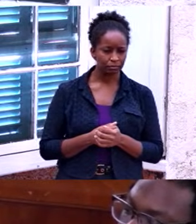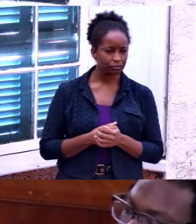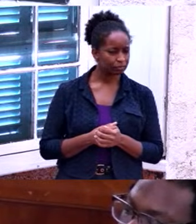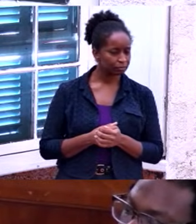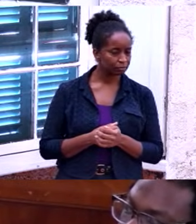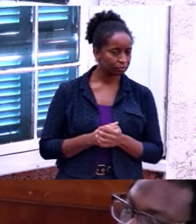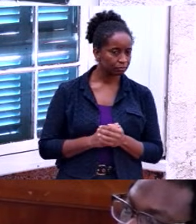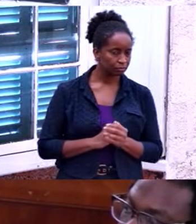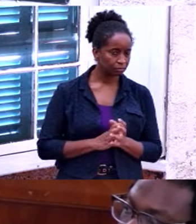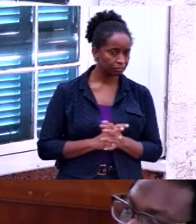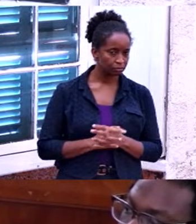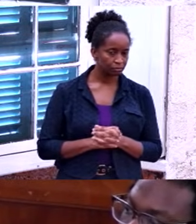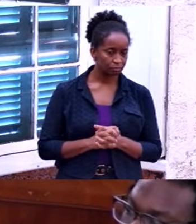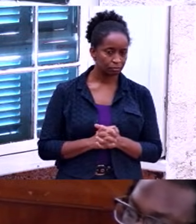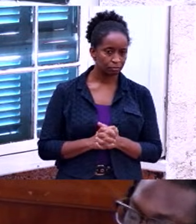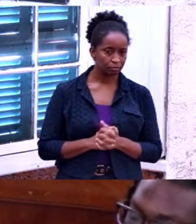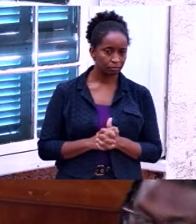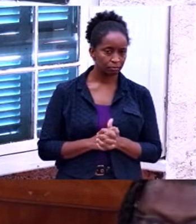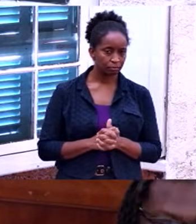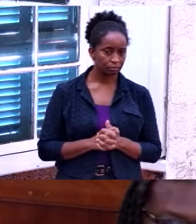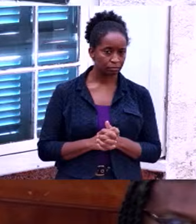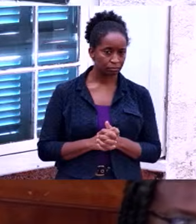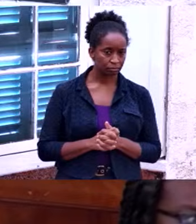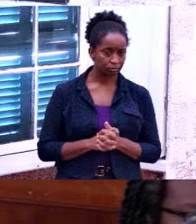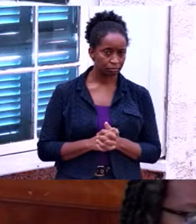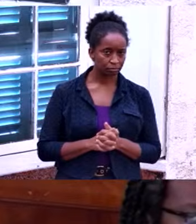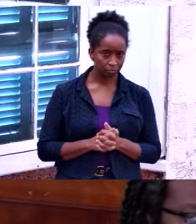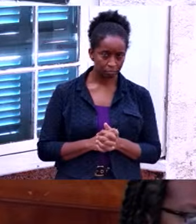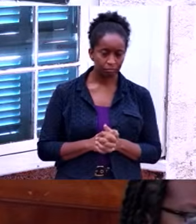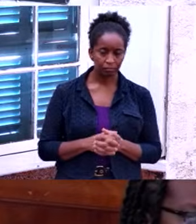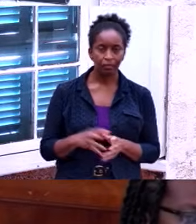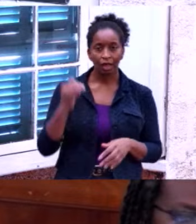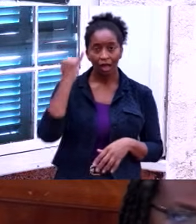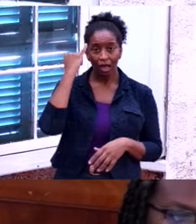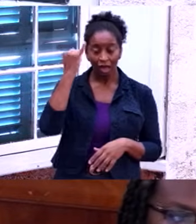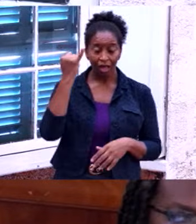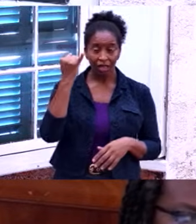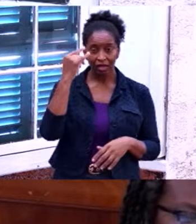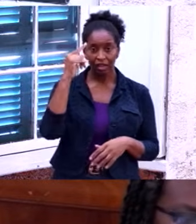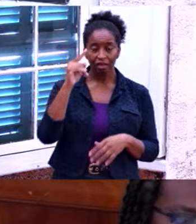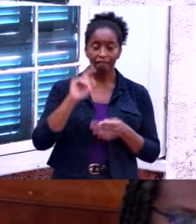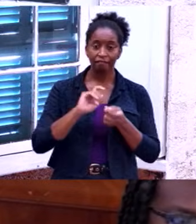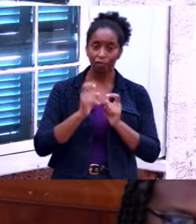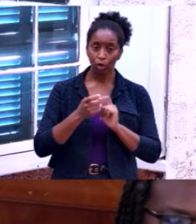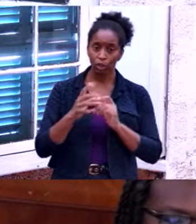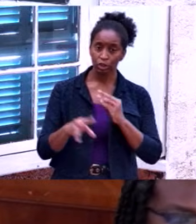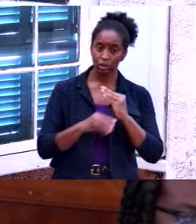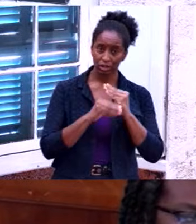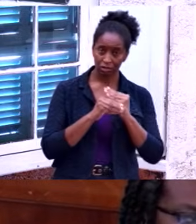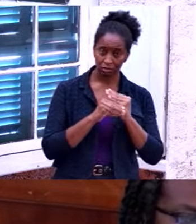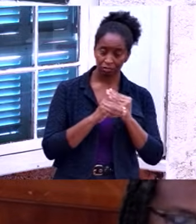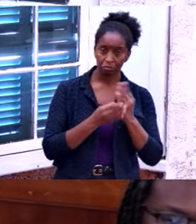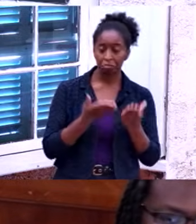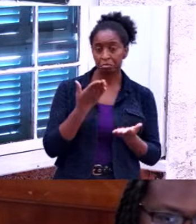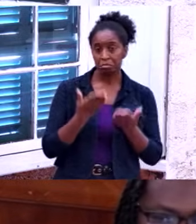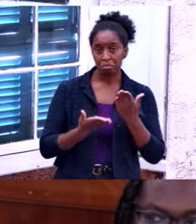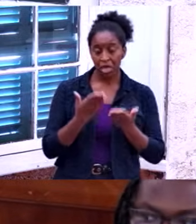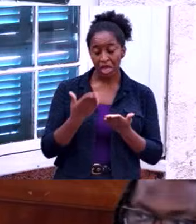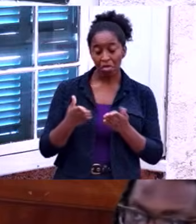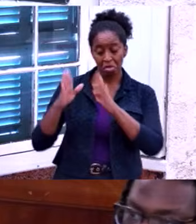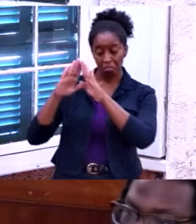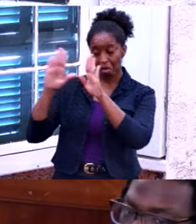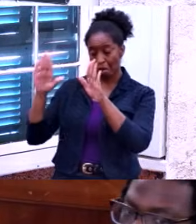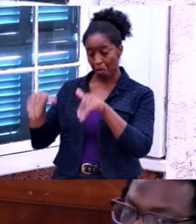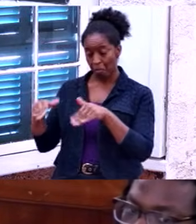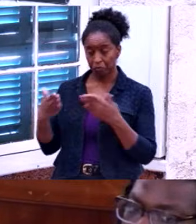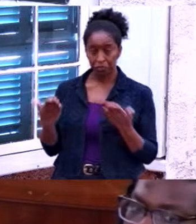discussed might not pass muster in this place or in the next place, they are on the radar. And your experience